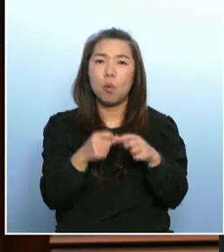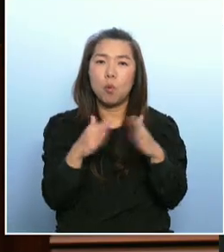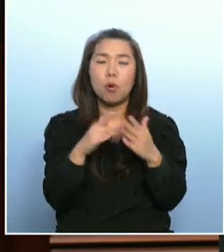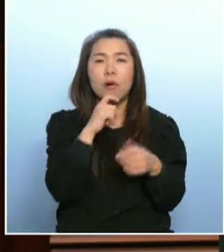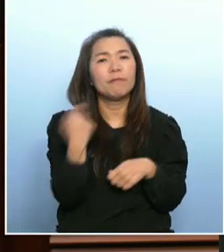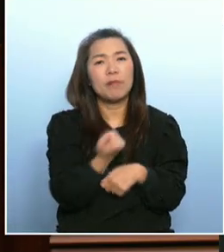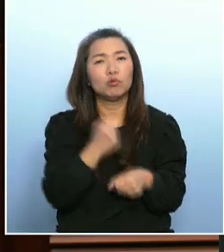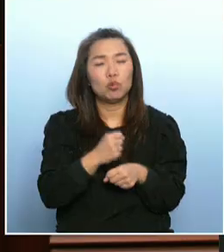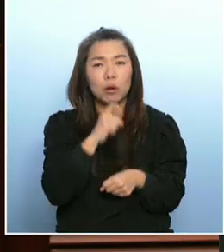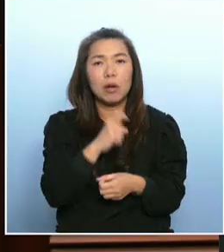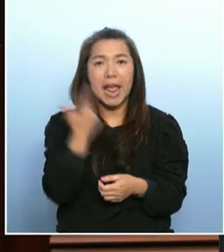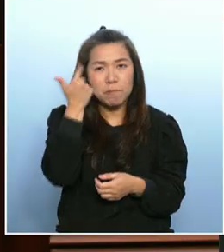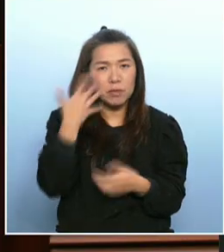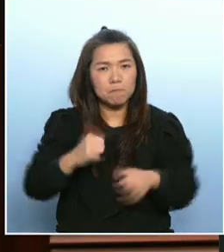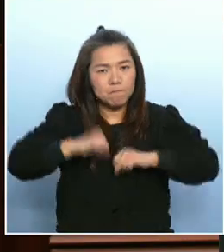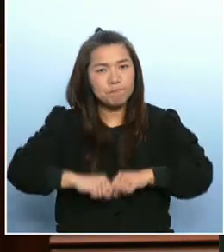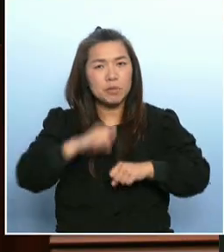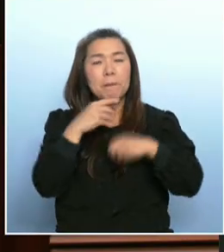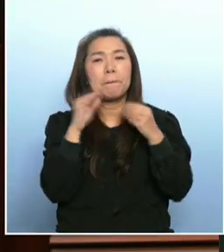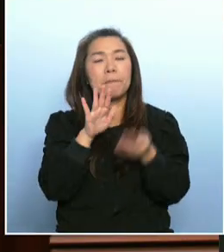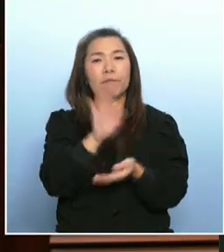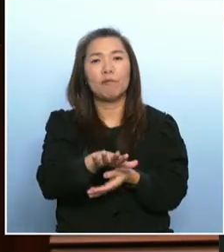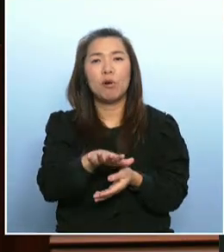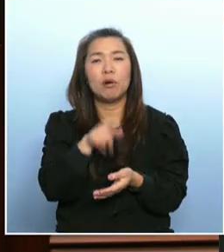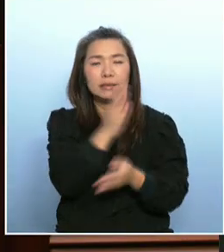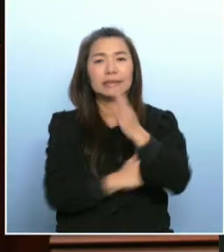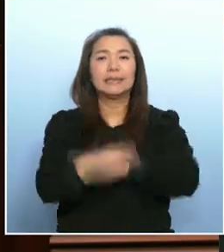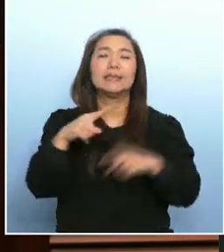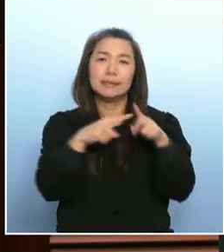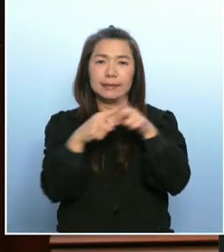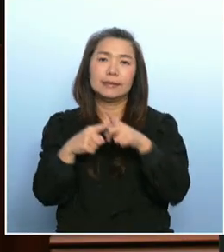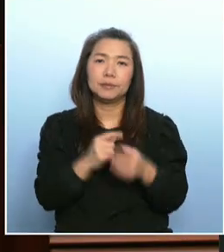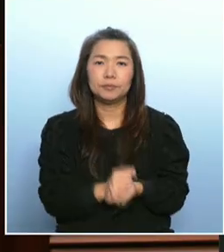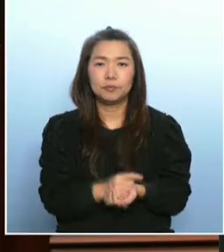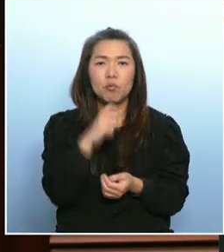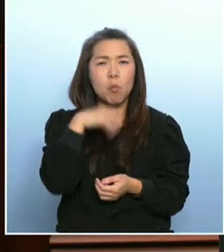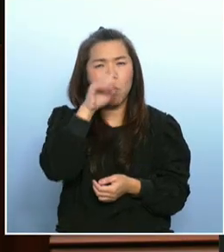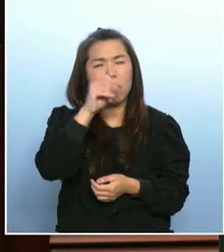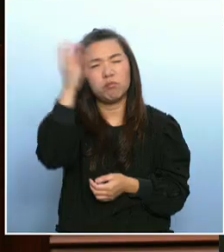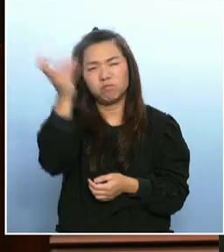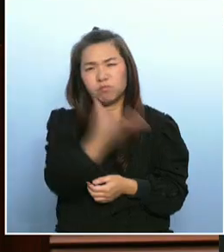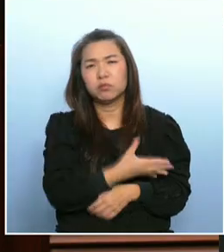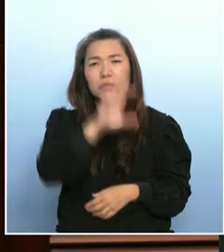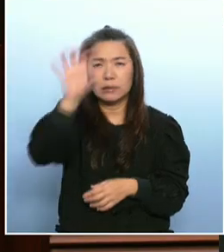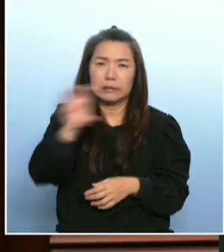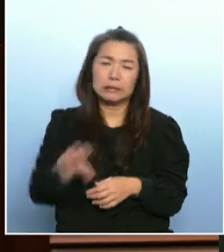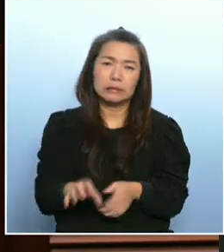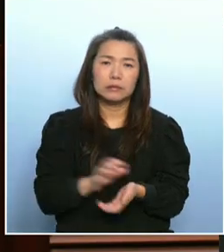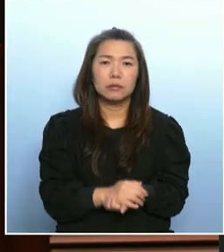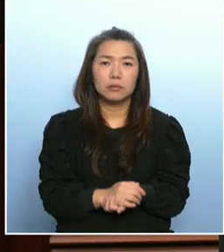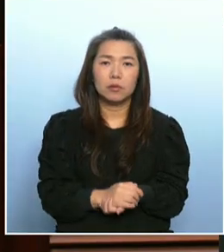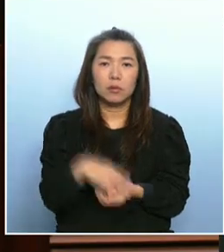the subdivided units that are subpar, and now we have basic housing units. So I hope that the Social Welfare Department and